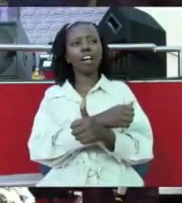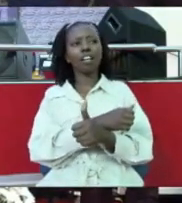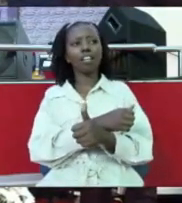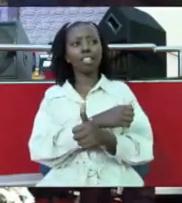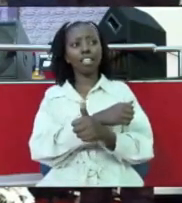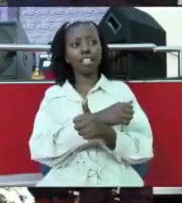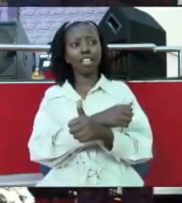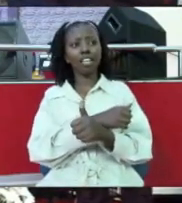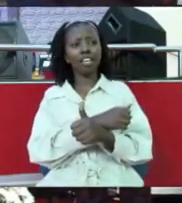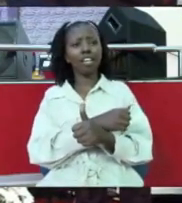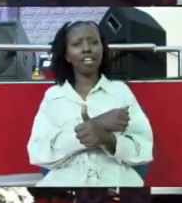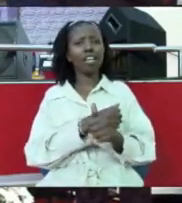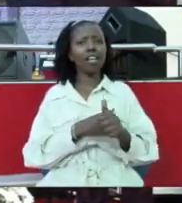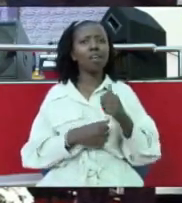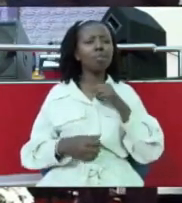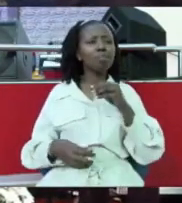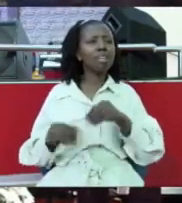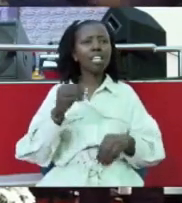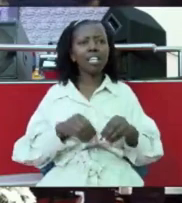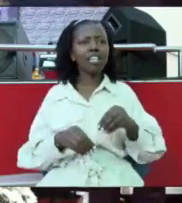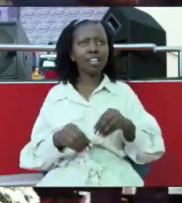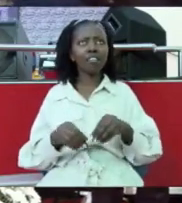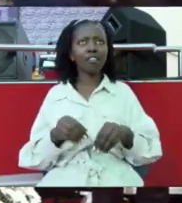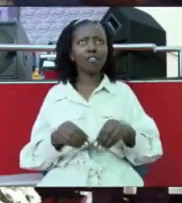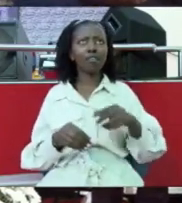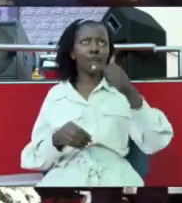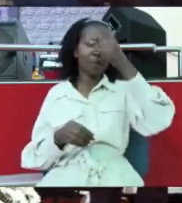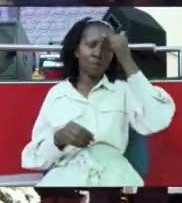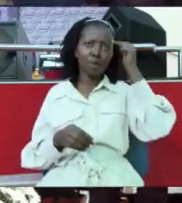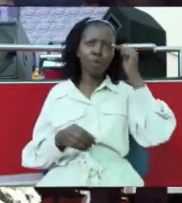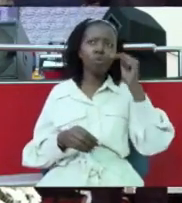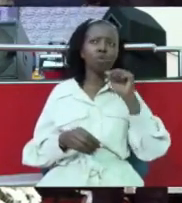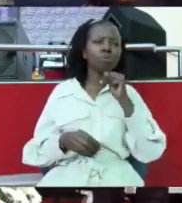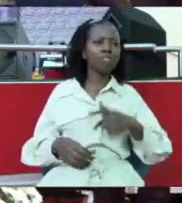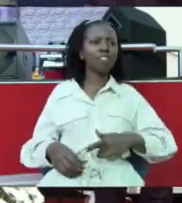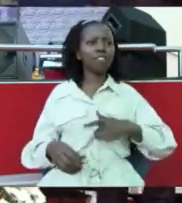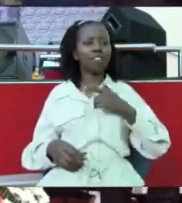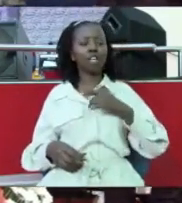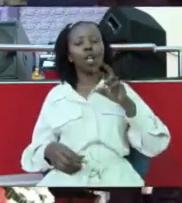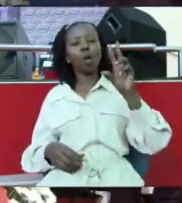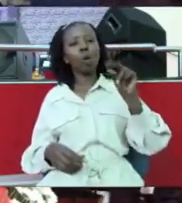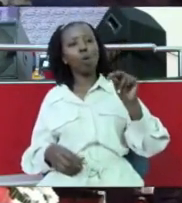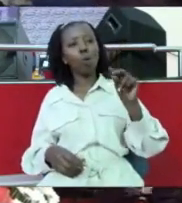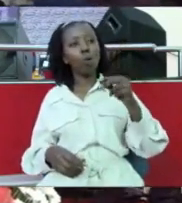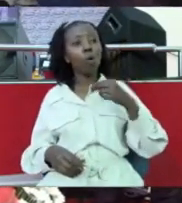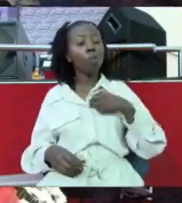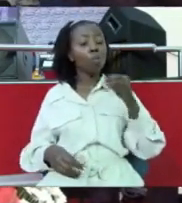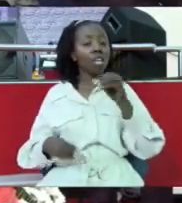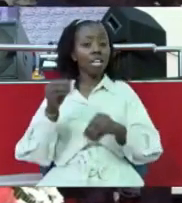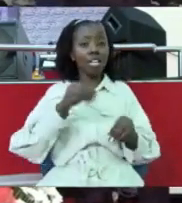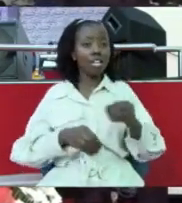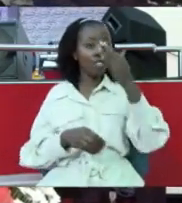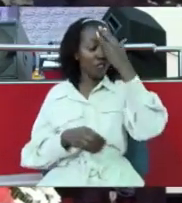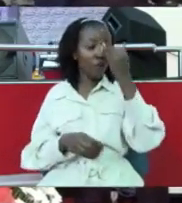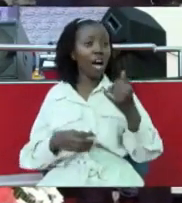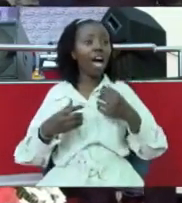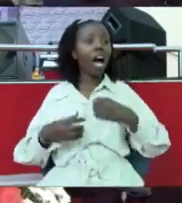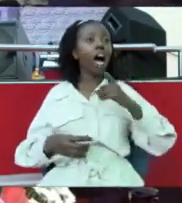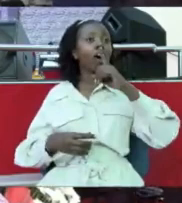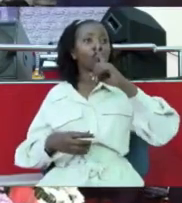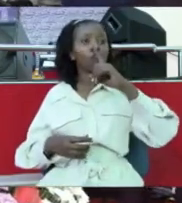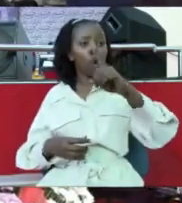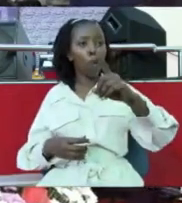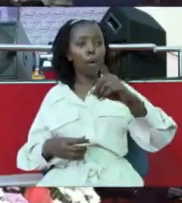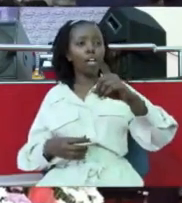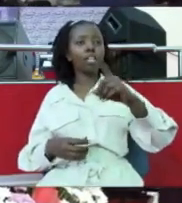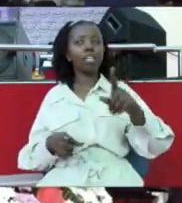not give because I'm feeling like. Sitatoa kwa sababu I will give because there is a command and a blessing attached to it. Nitatoa kwa sababu